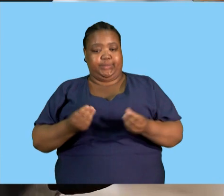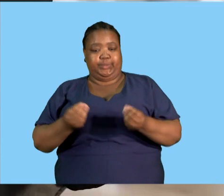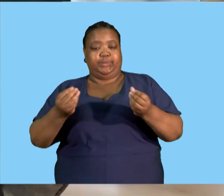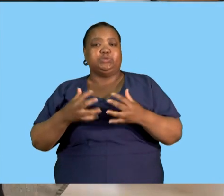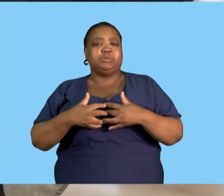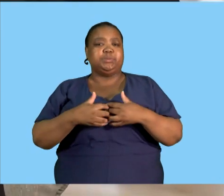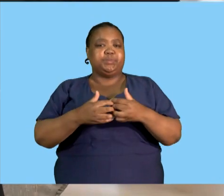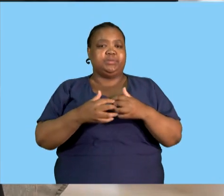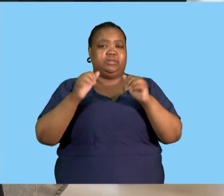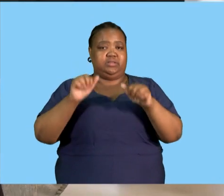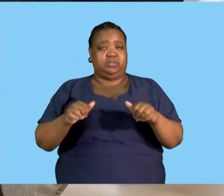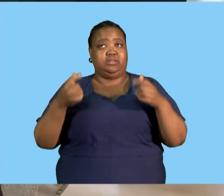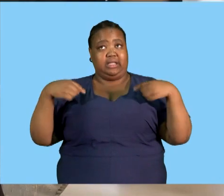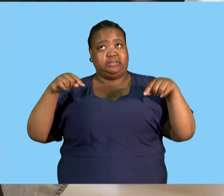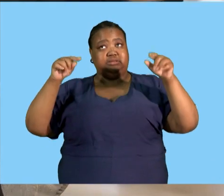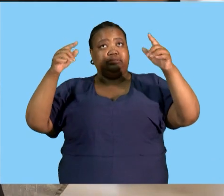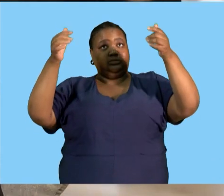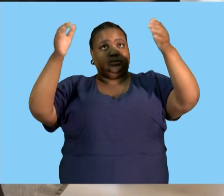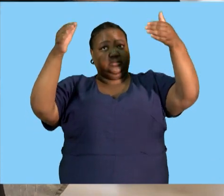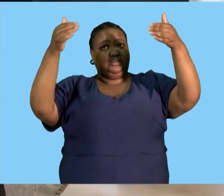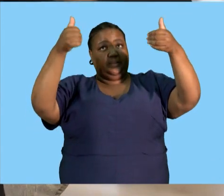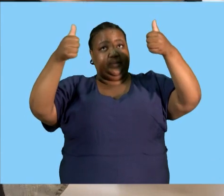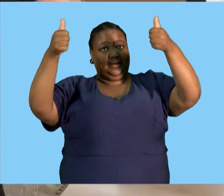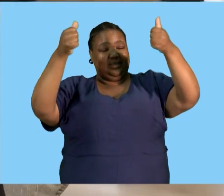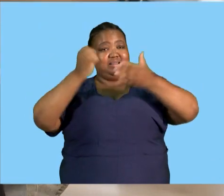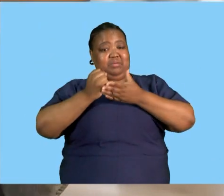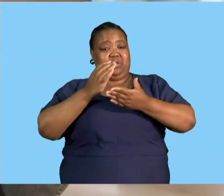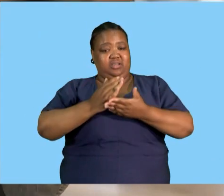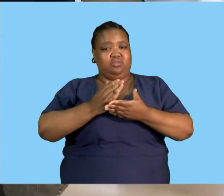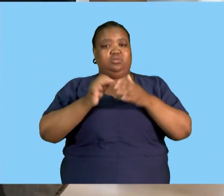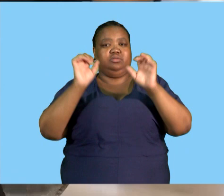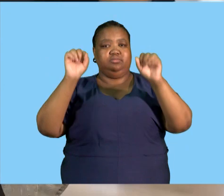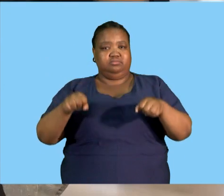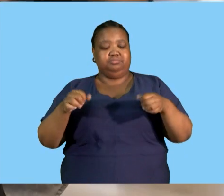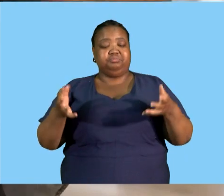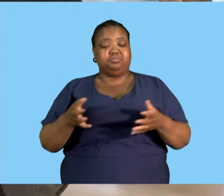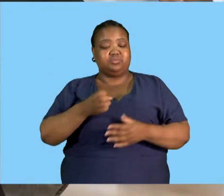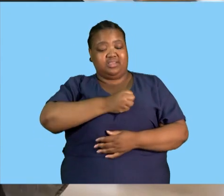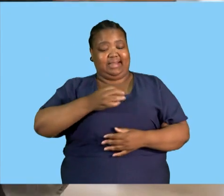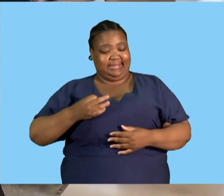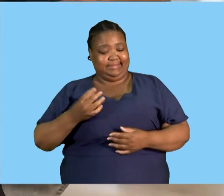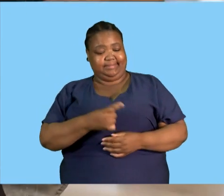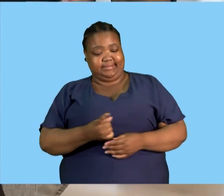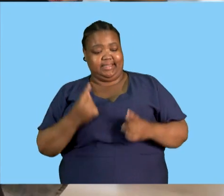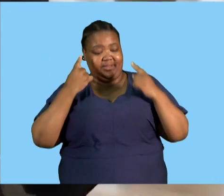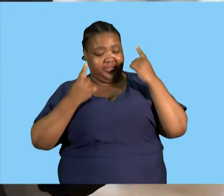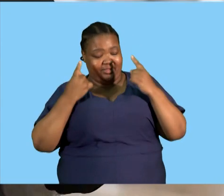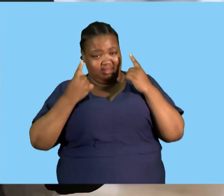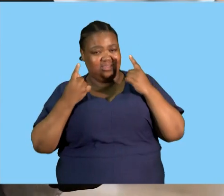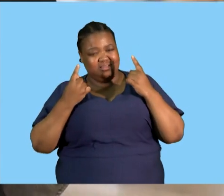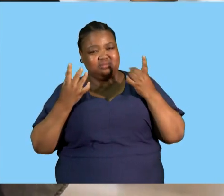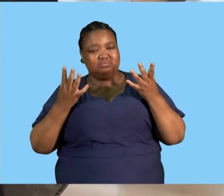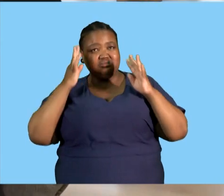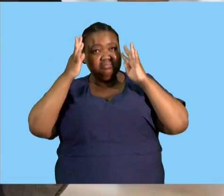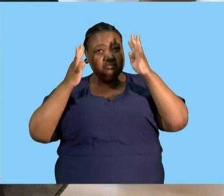it starts with us as in the management, and ensuring that they think creatively, they feel comfortable